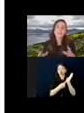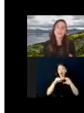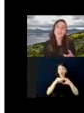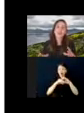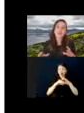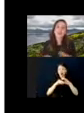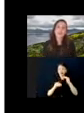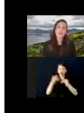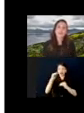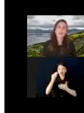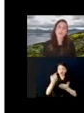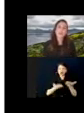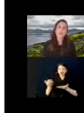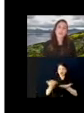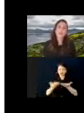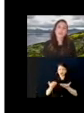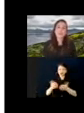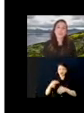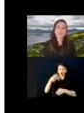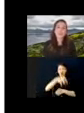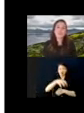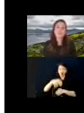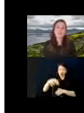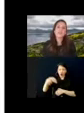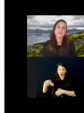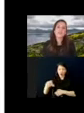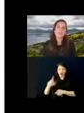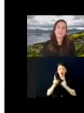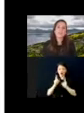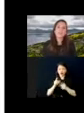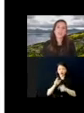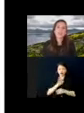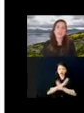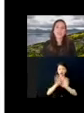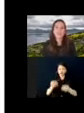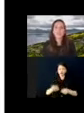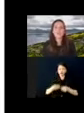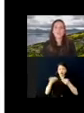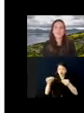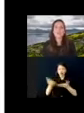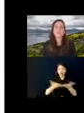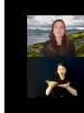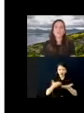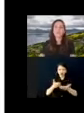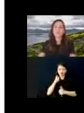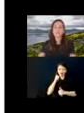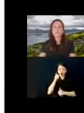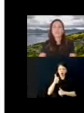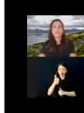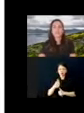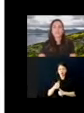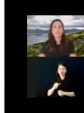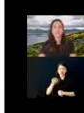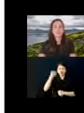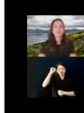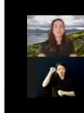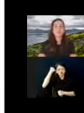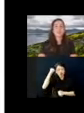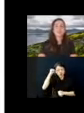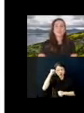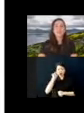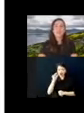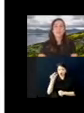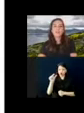can't deliver quality services into rural areas, it's going to be very difficult to get individuals to take up these services, and it needs to be a